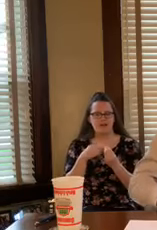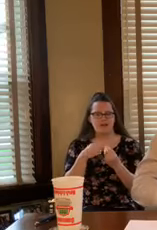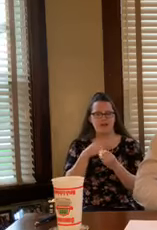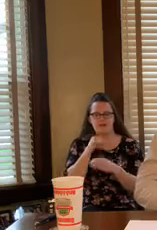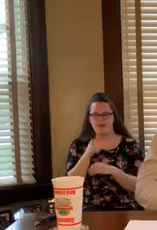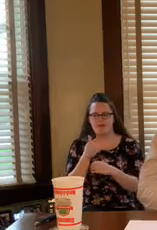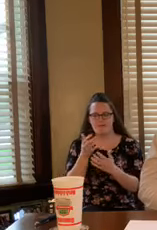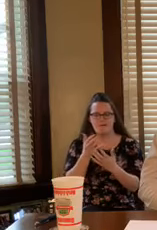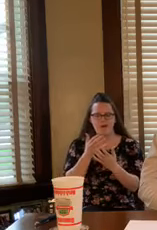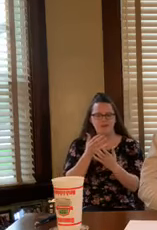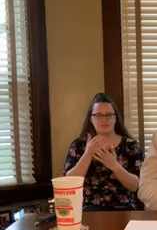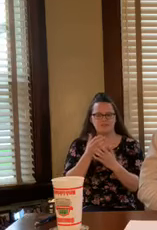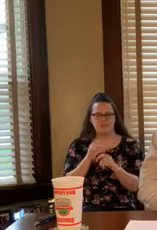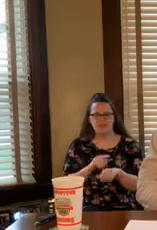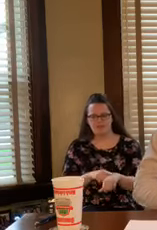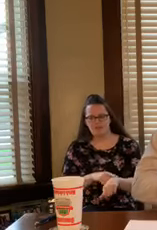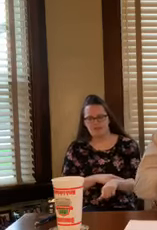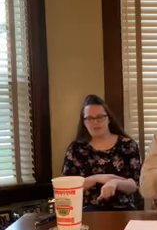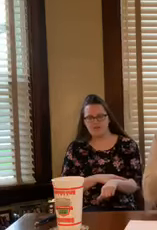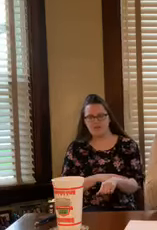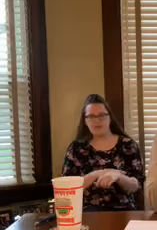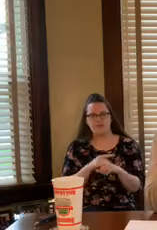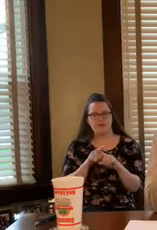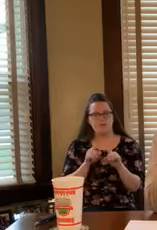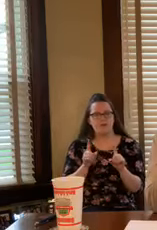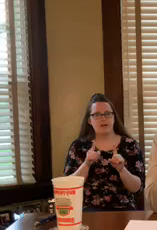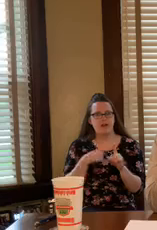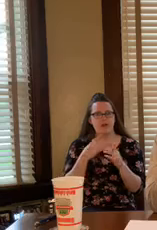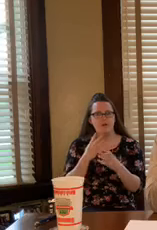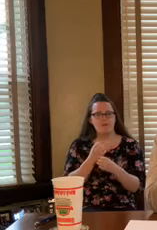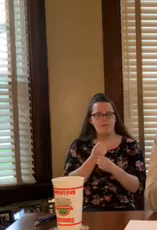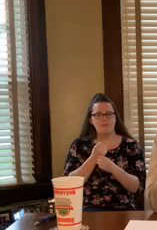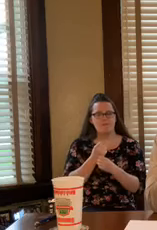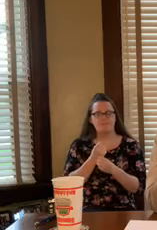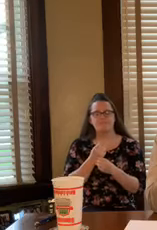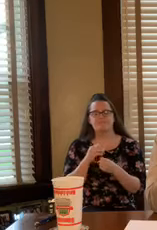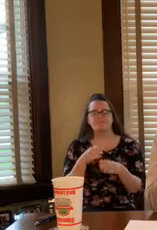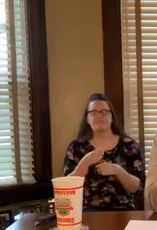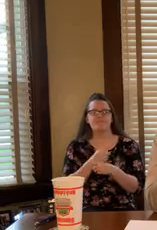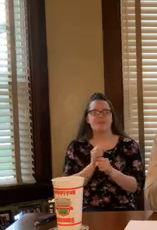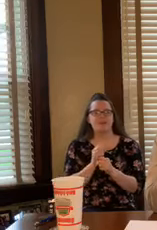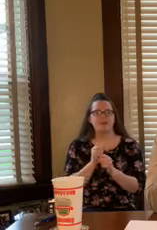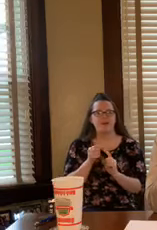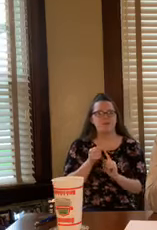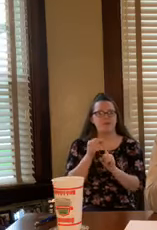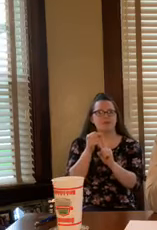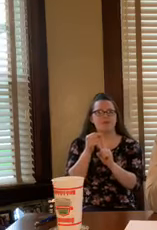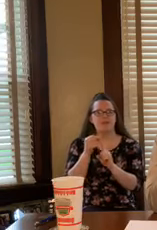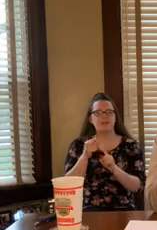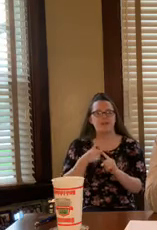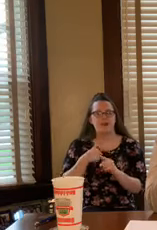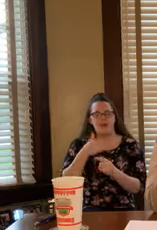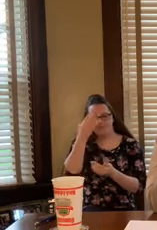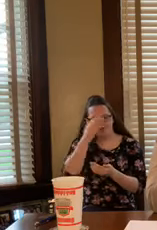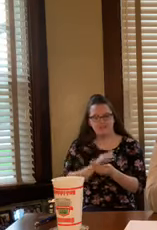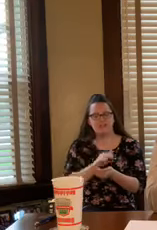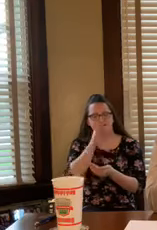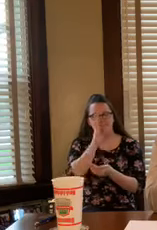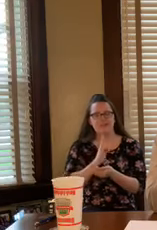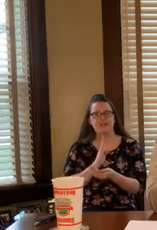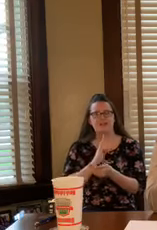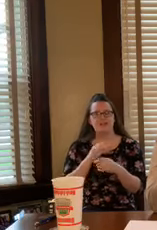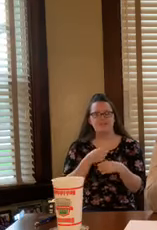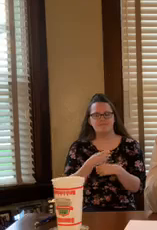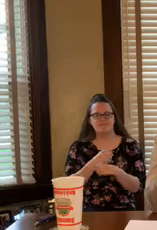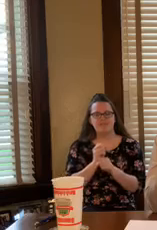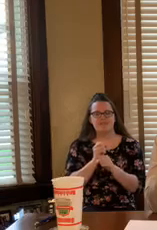long-winded about it. I do want to make a point because I believe that God has been moving in these devotionals. I've received a lot of texts,